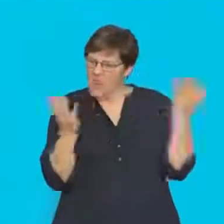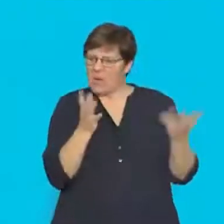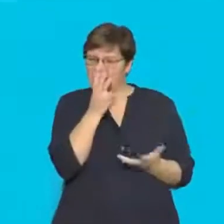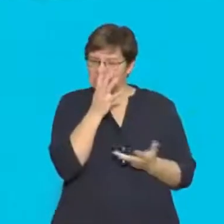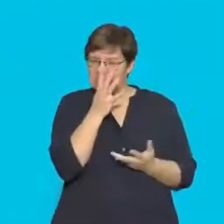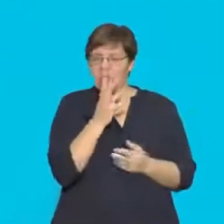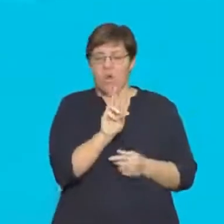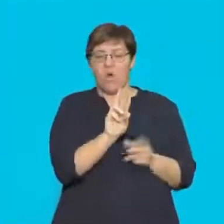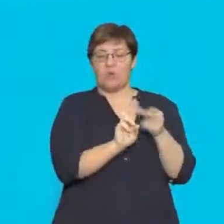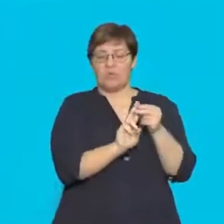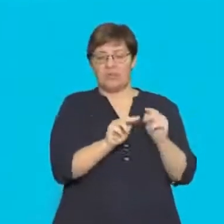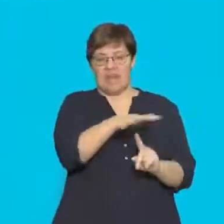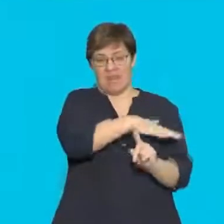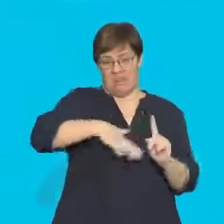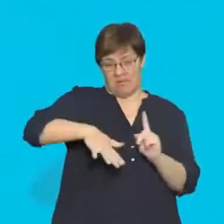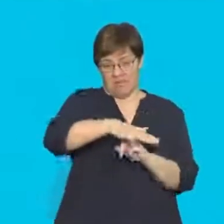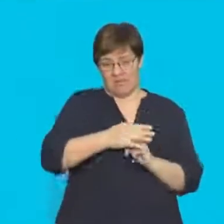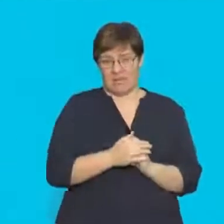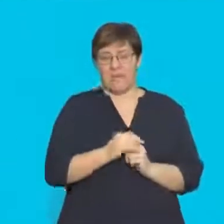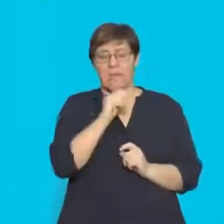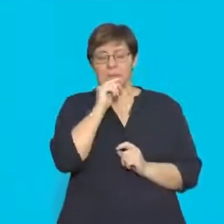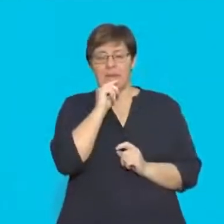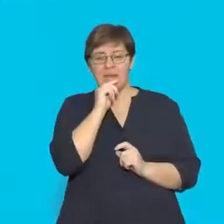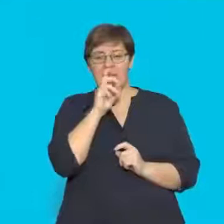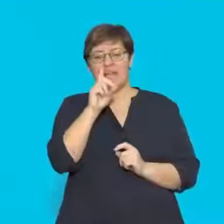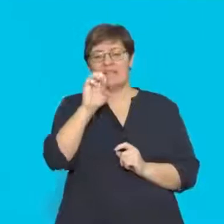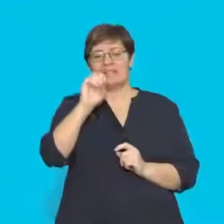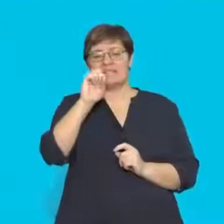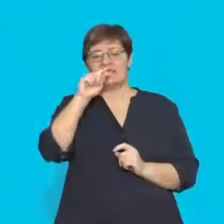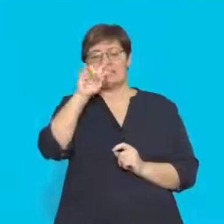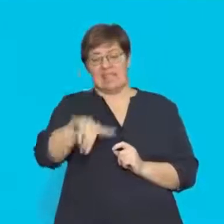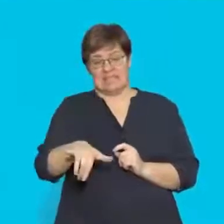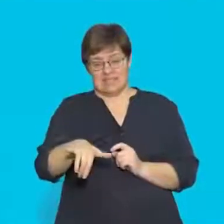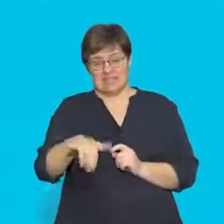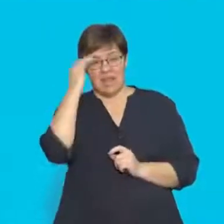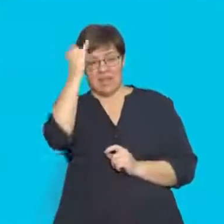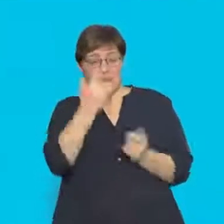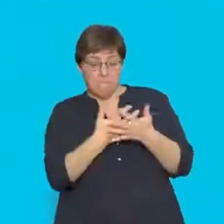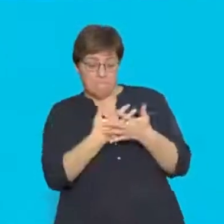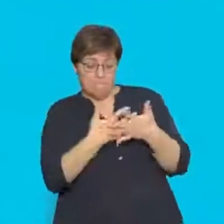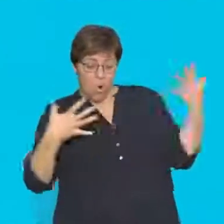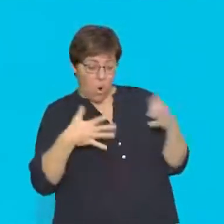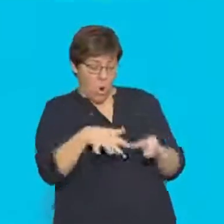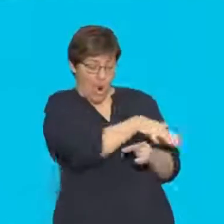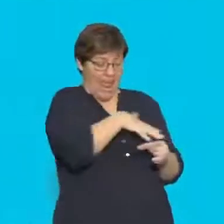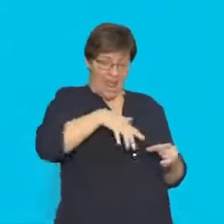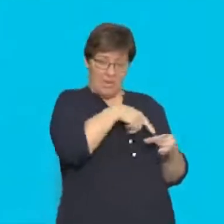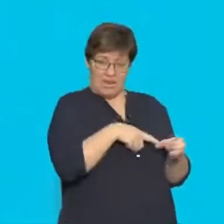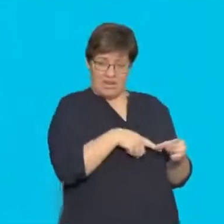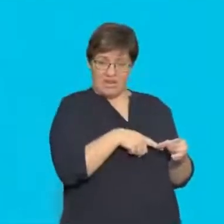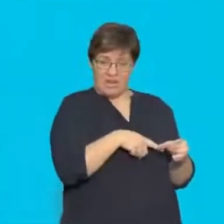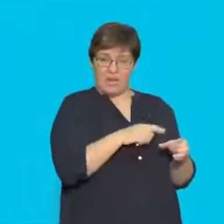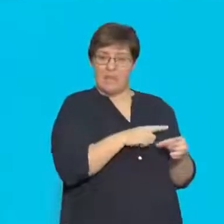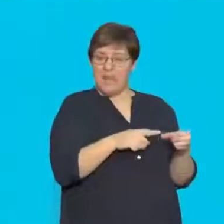of them per unit area. It's kind of like a density idea. The more there are in a certain